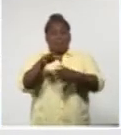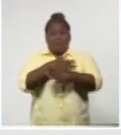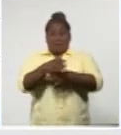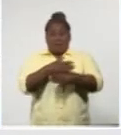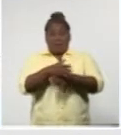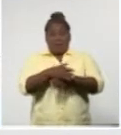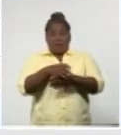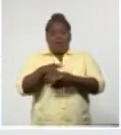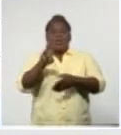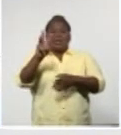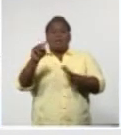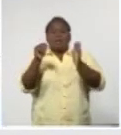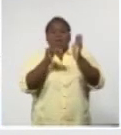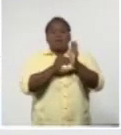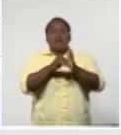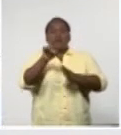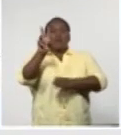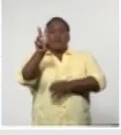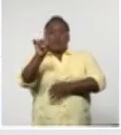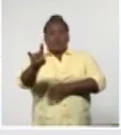Yesterday,